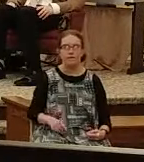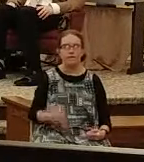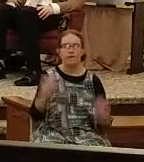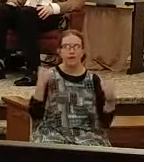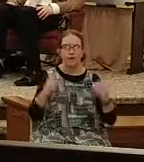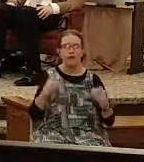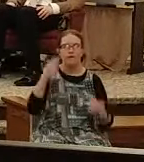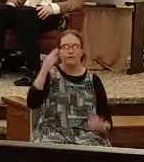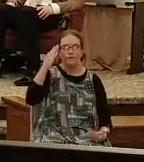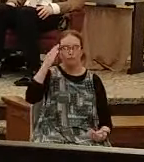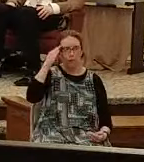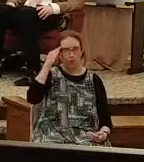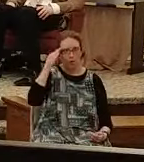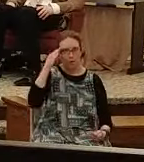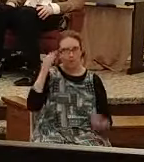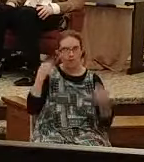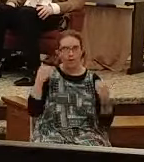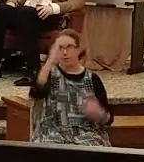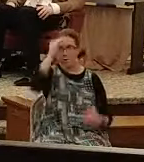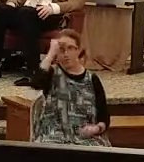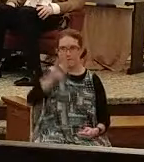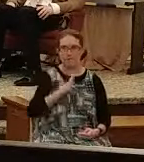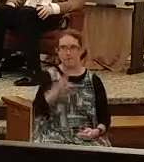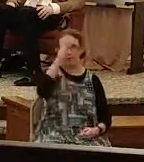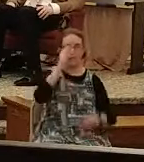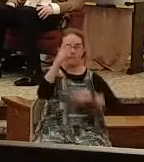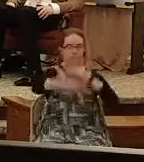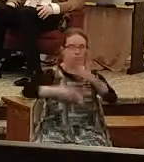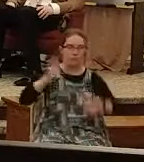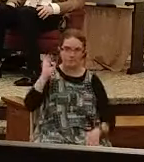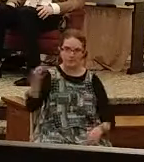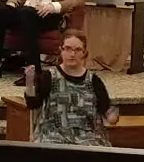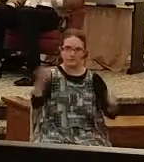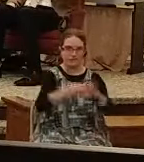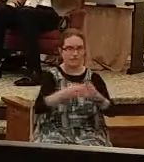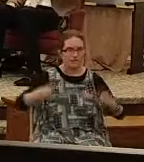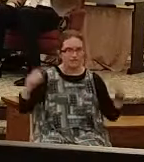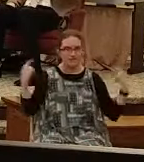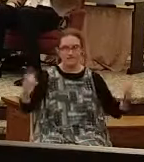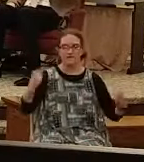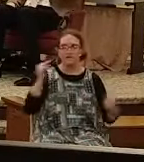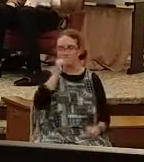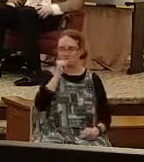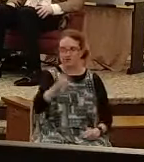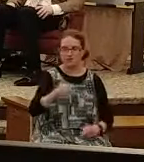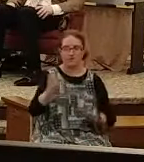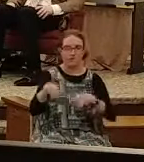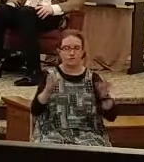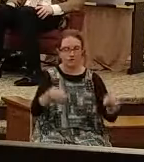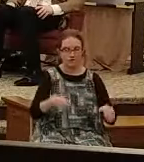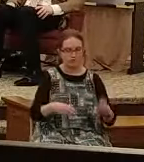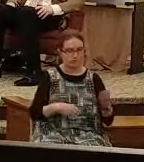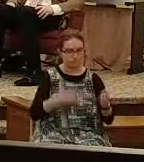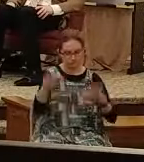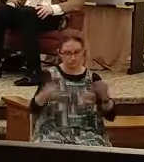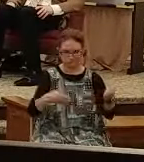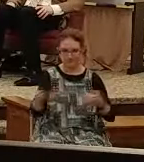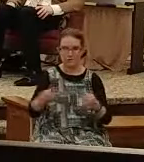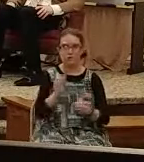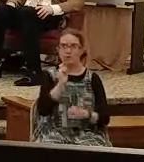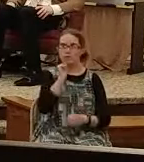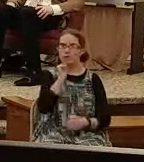know that you gotta have a man of God in your world that's gonna preach against sin and tell you that if you do this and so, you will not make